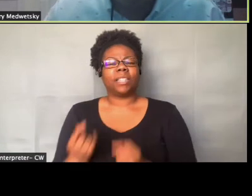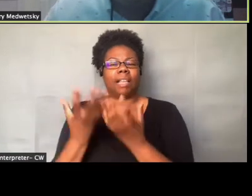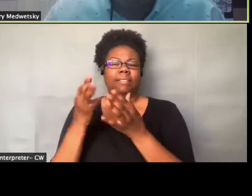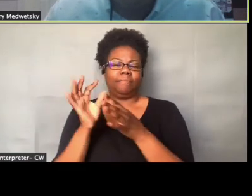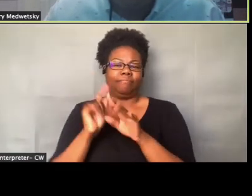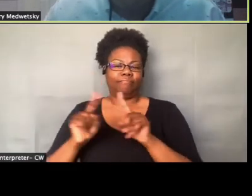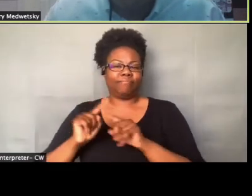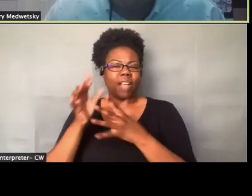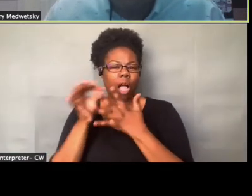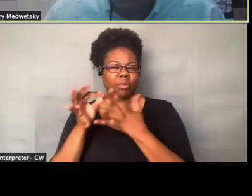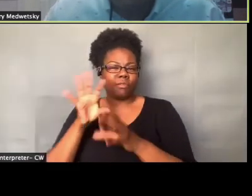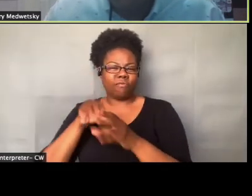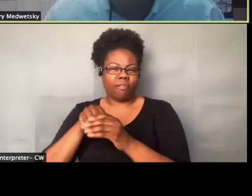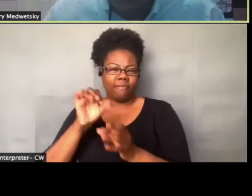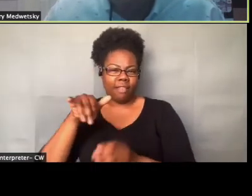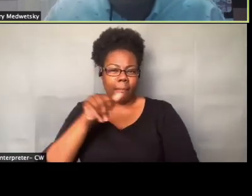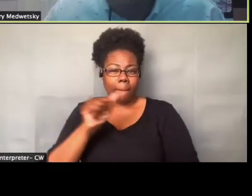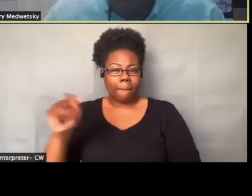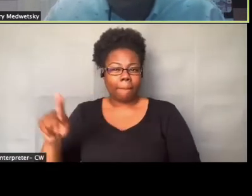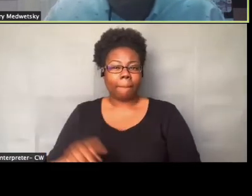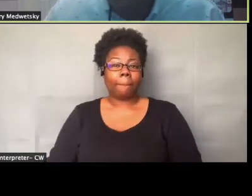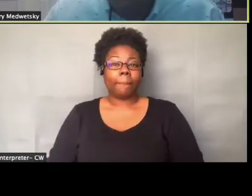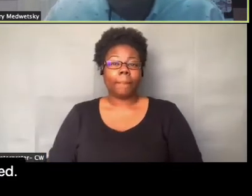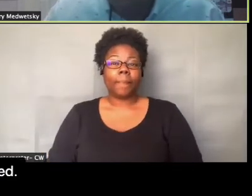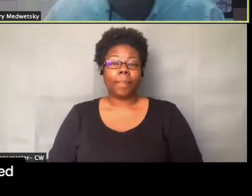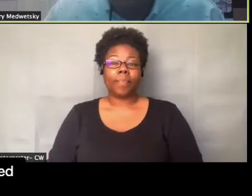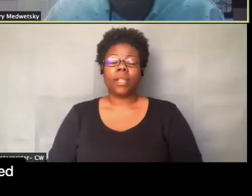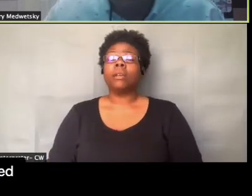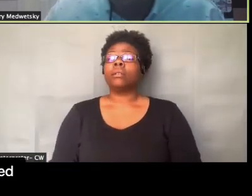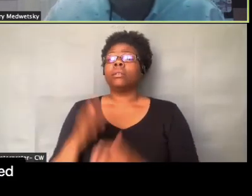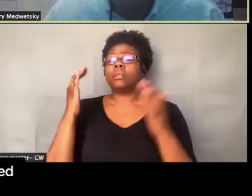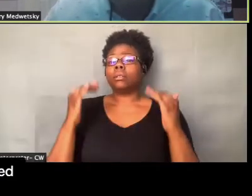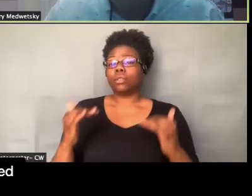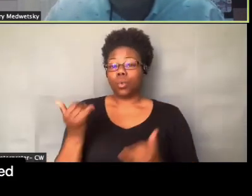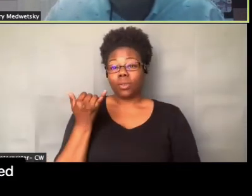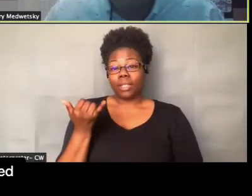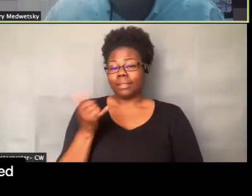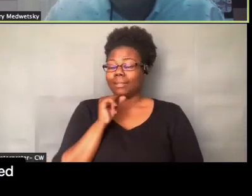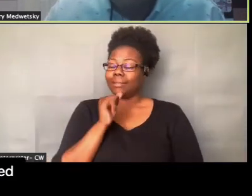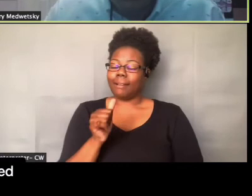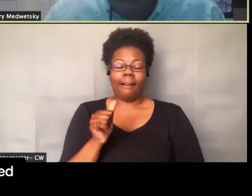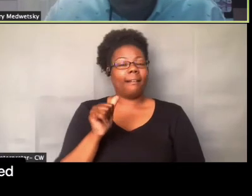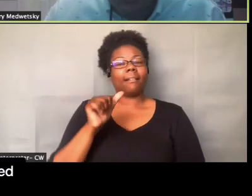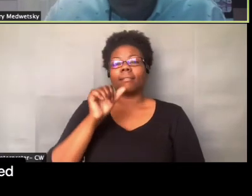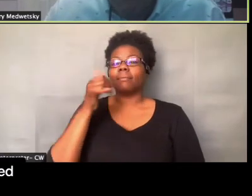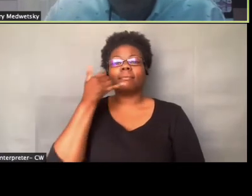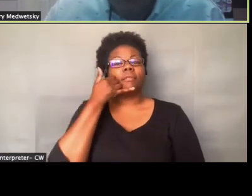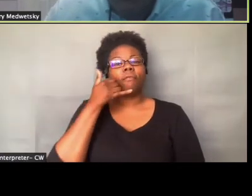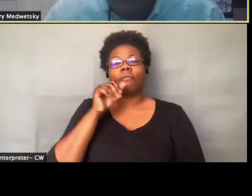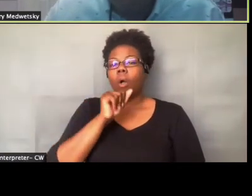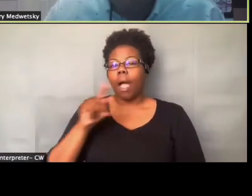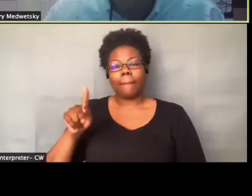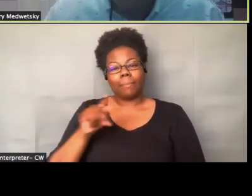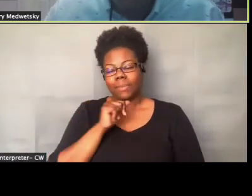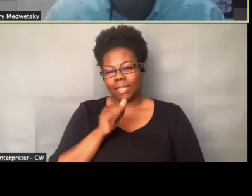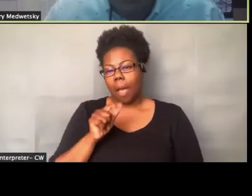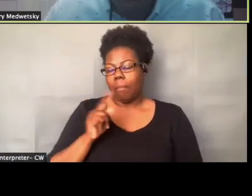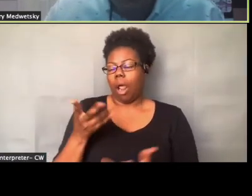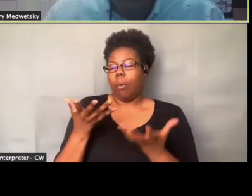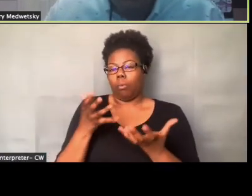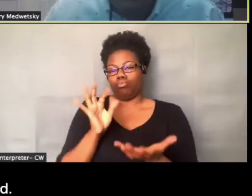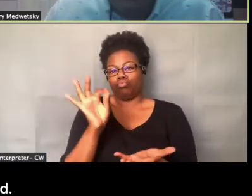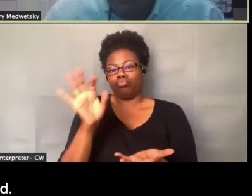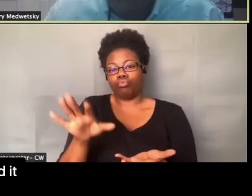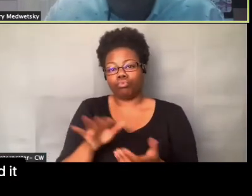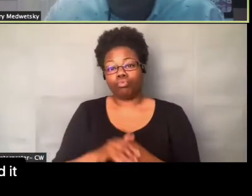Now, even though this is not a cell phone app, I just wanted to briefly mention Zoom and Google Meet. So these two software programs, you can